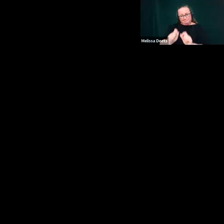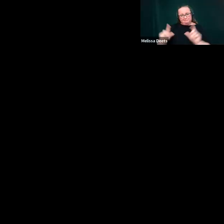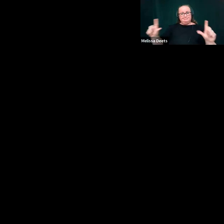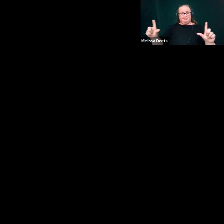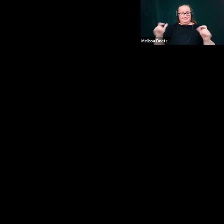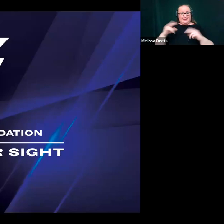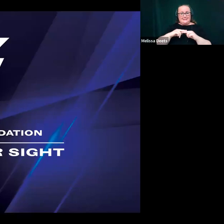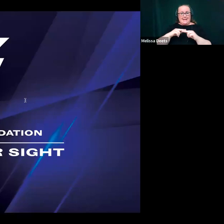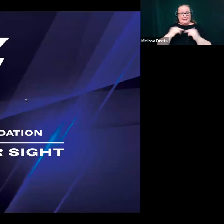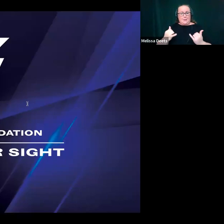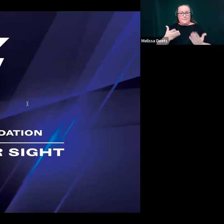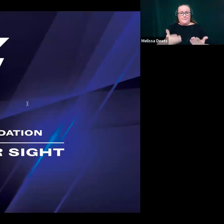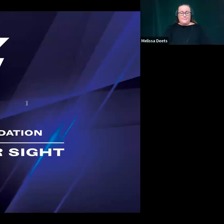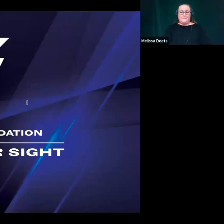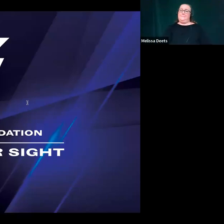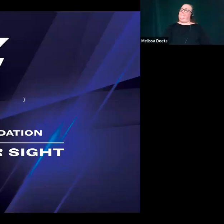slides.